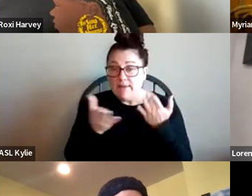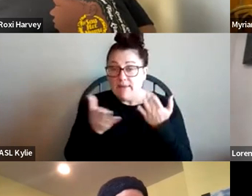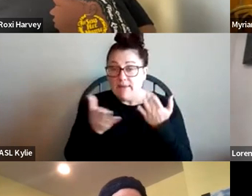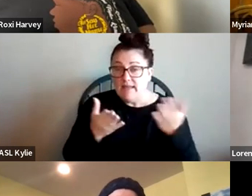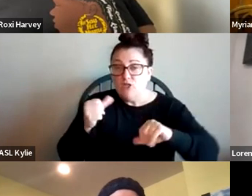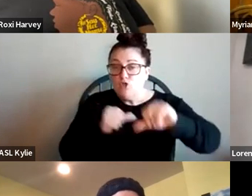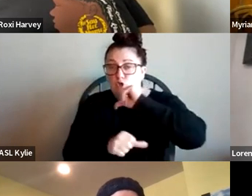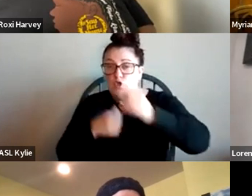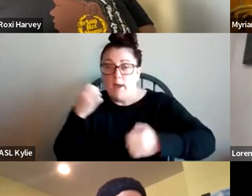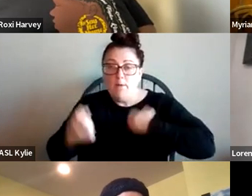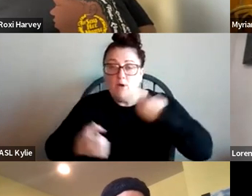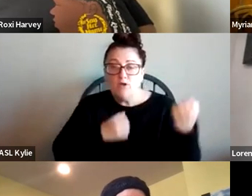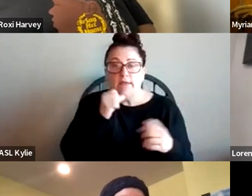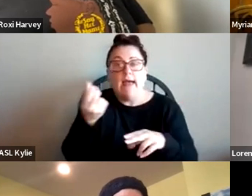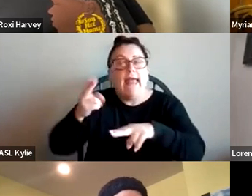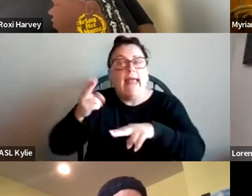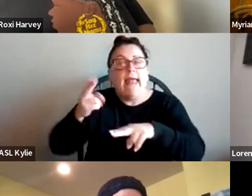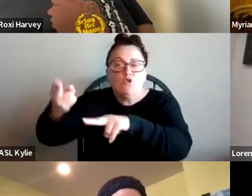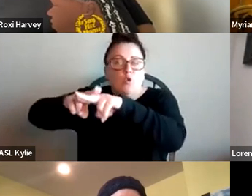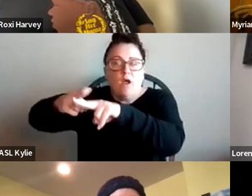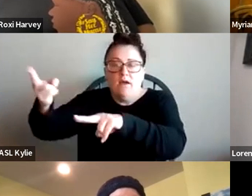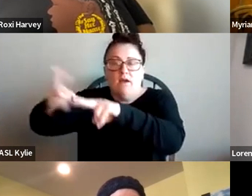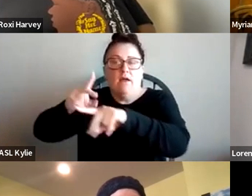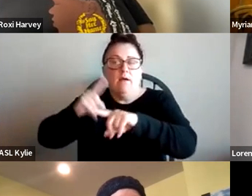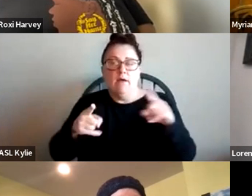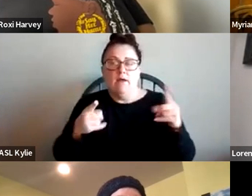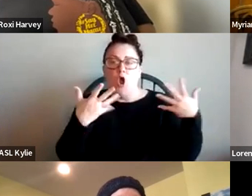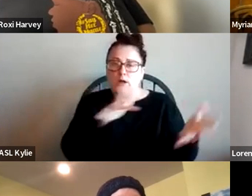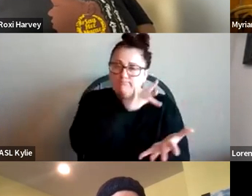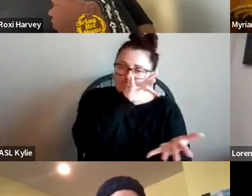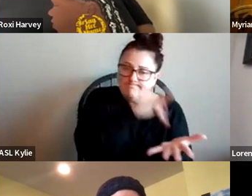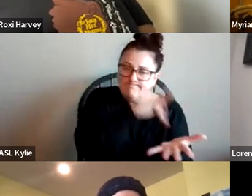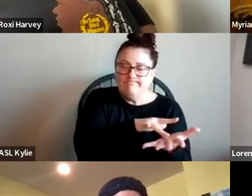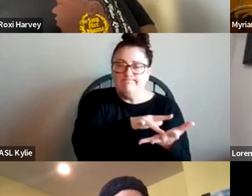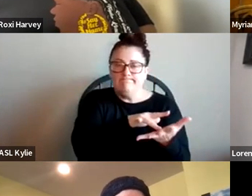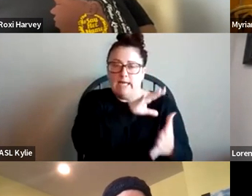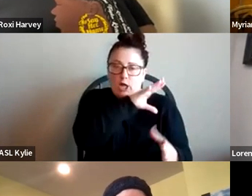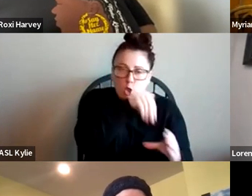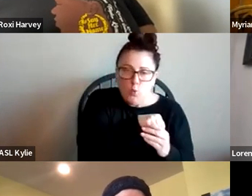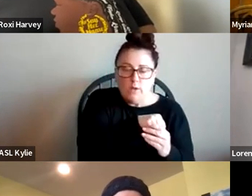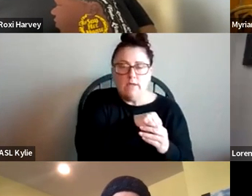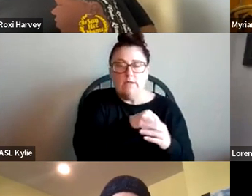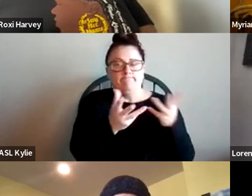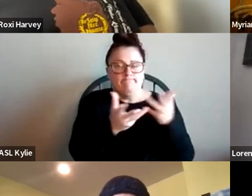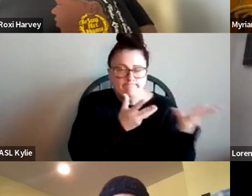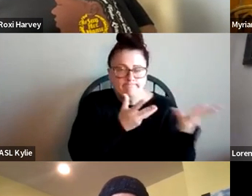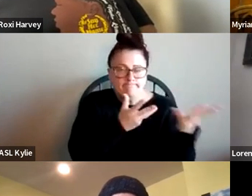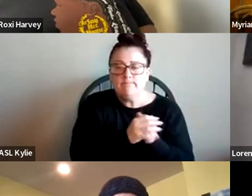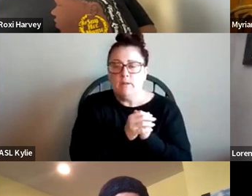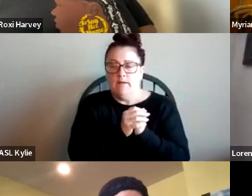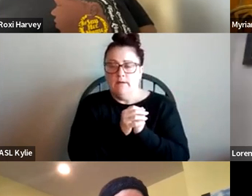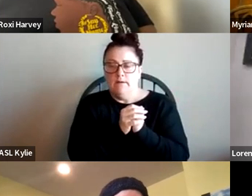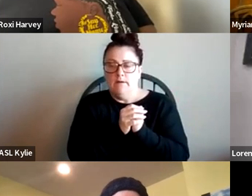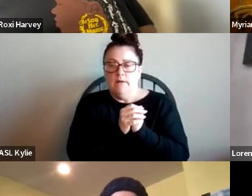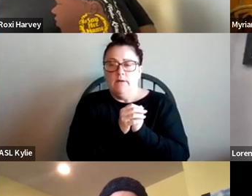emotional supports not as extras that you add on when you have time, but are just core to how schools work and how education is done. So